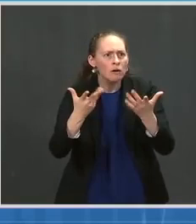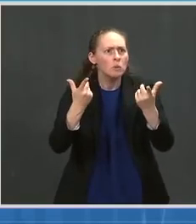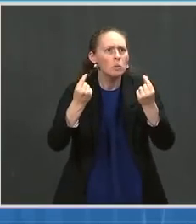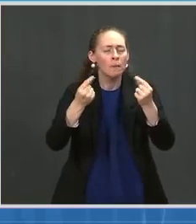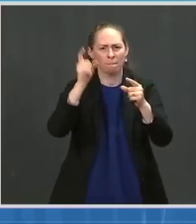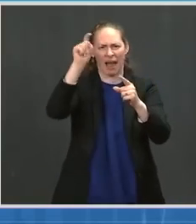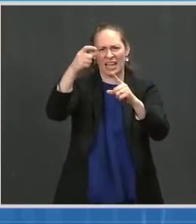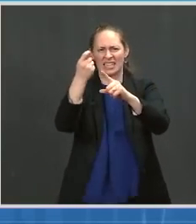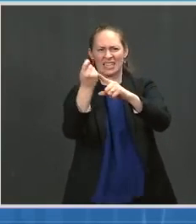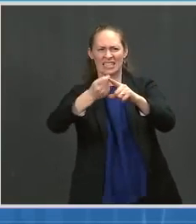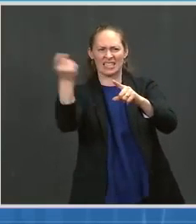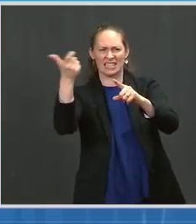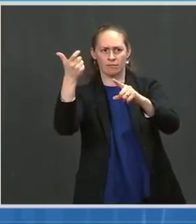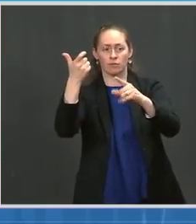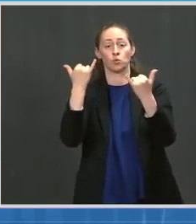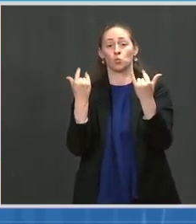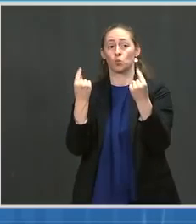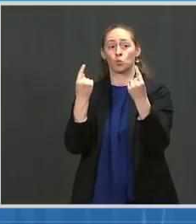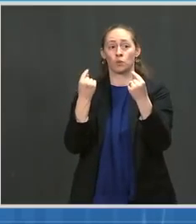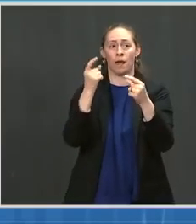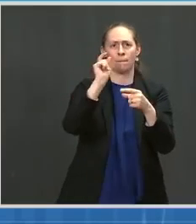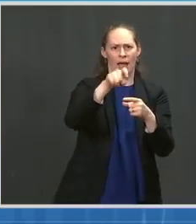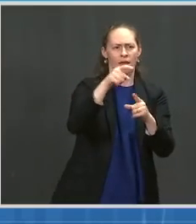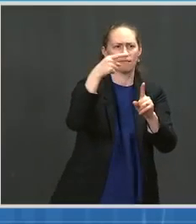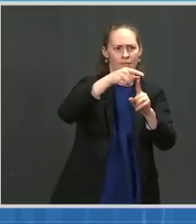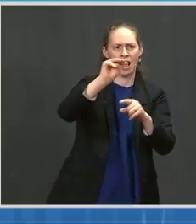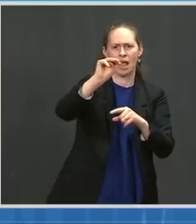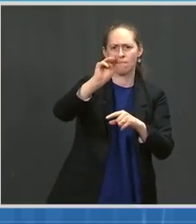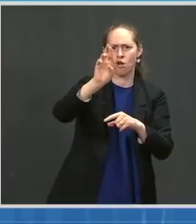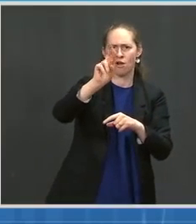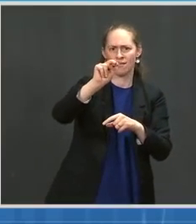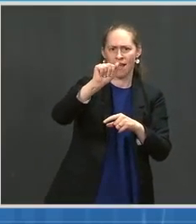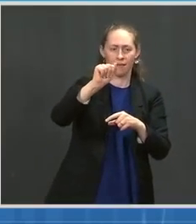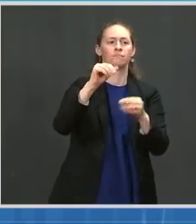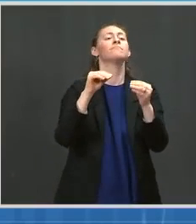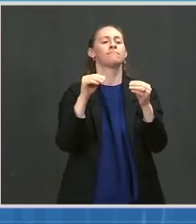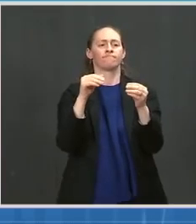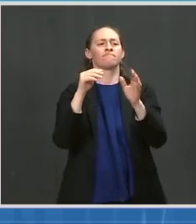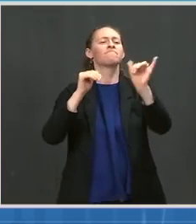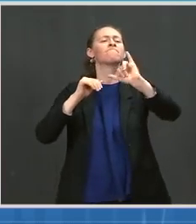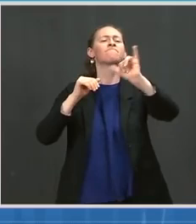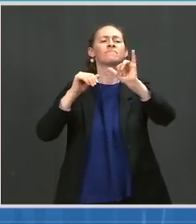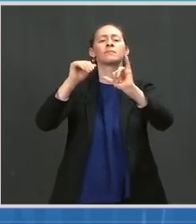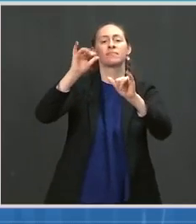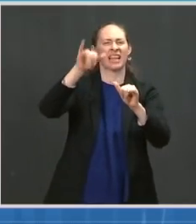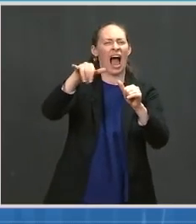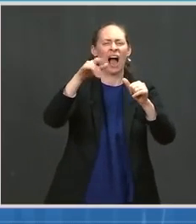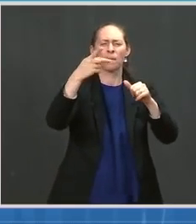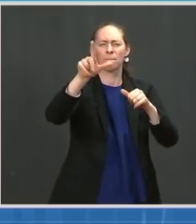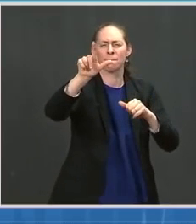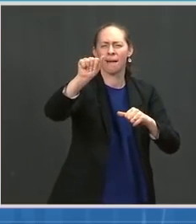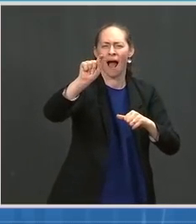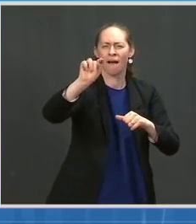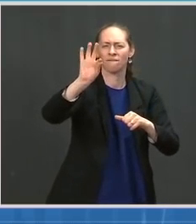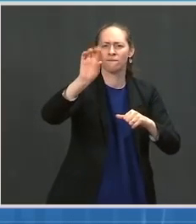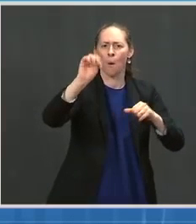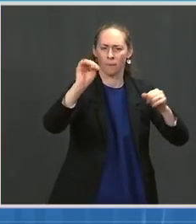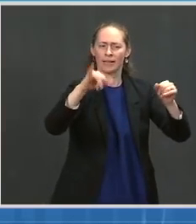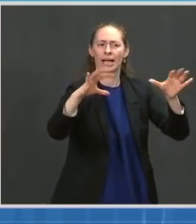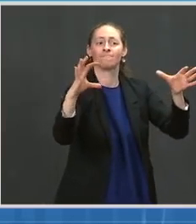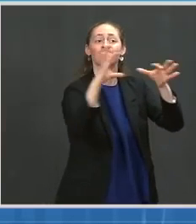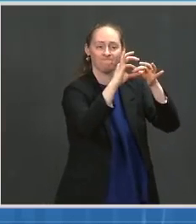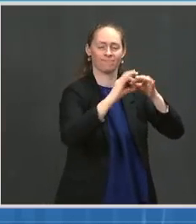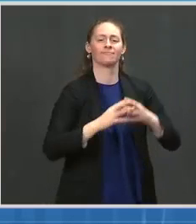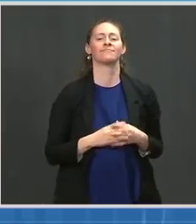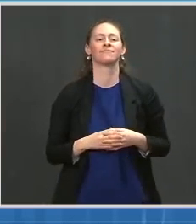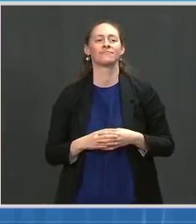of mRNA as a platform. Next slide. With regard to adenovirus, the Ad26 that's